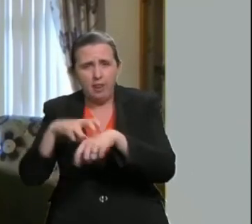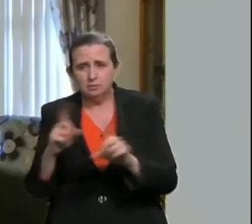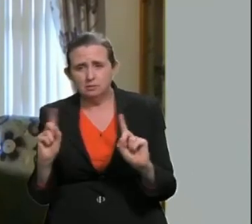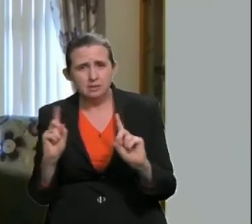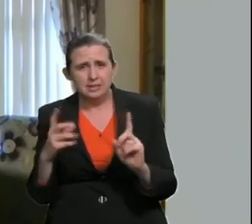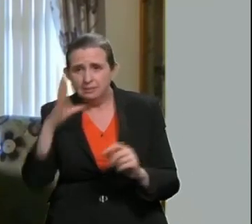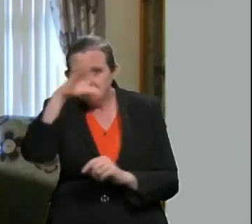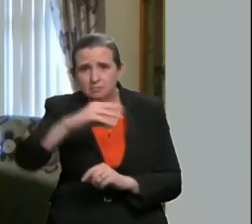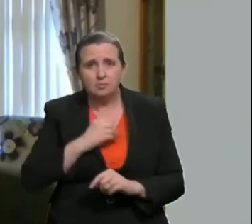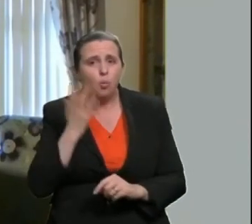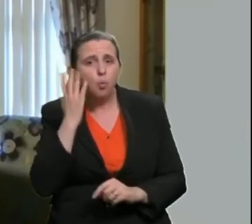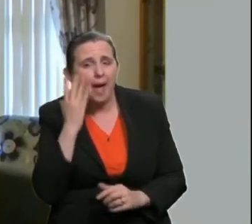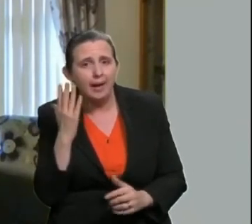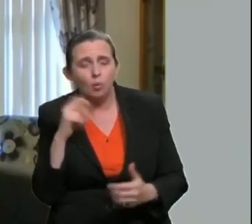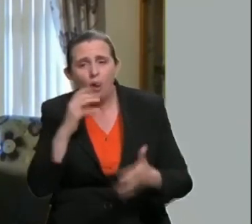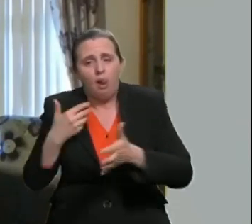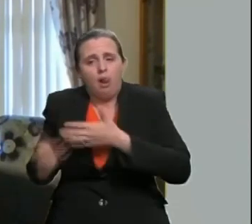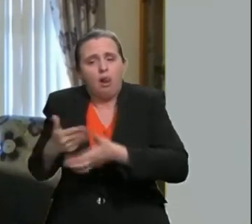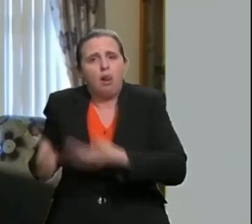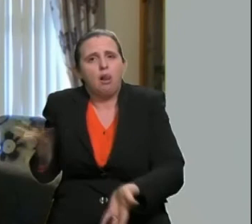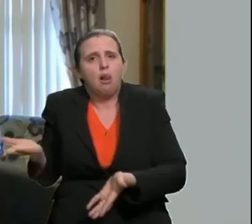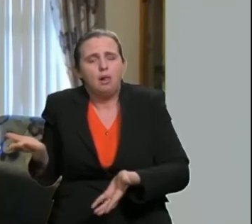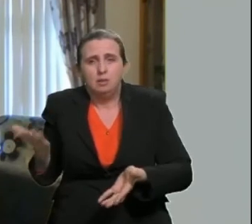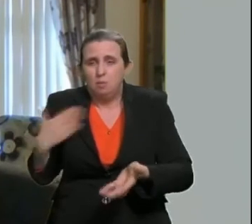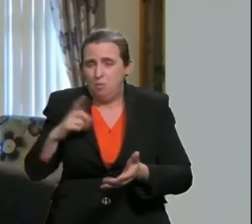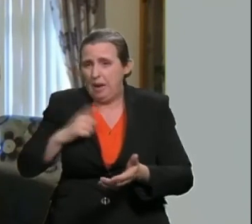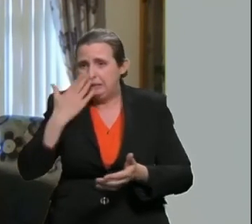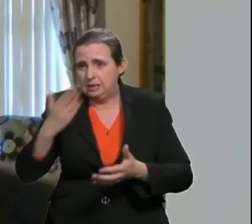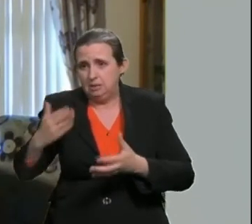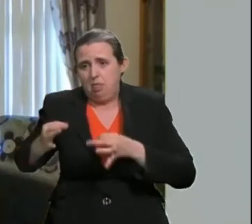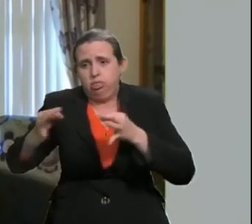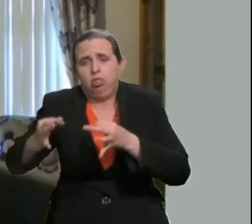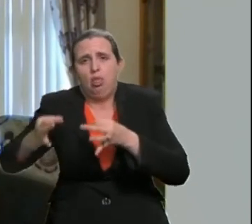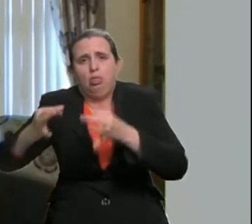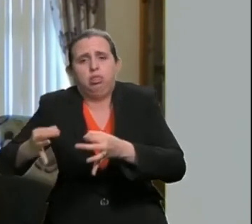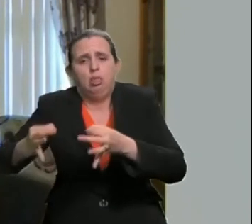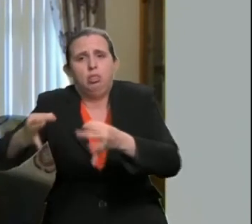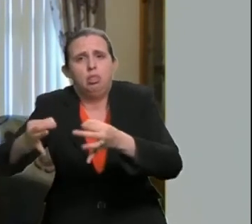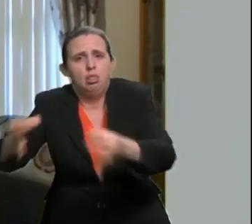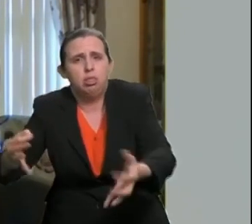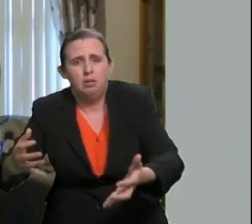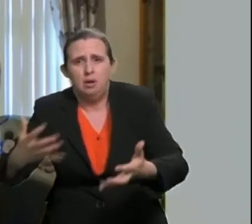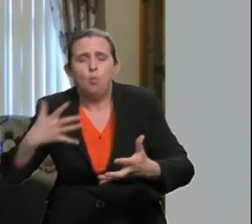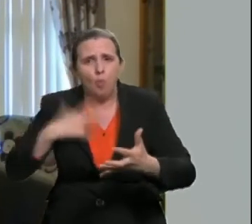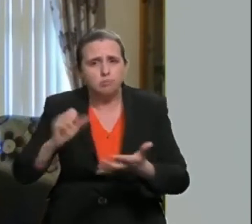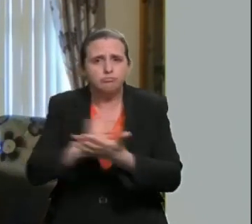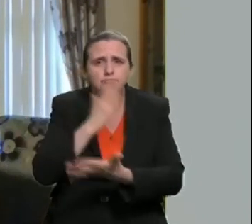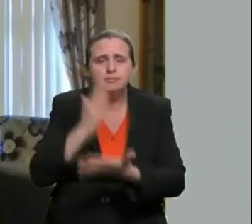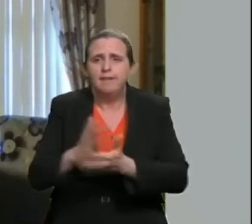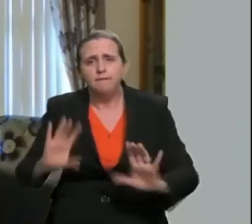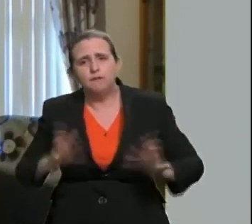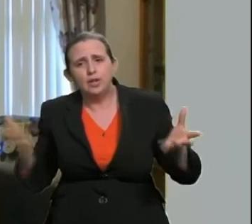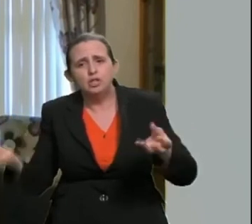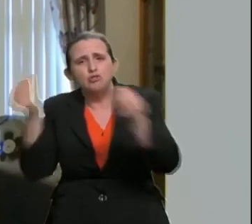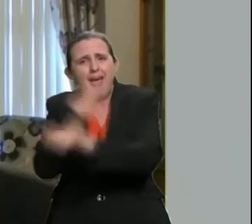the UK, as indicated in the e-Parliament petition last week, when all of us can enjoy free trade across the nation